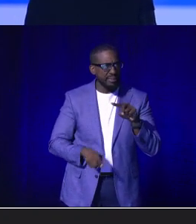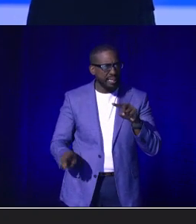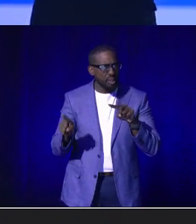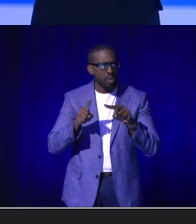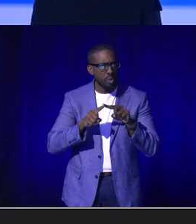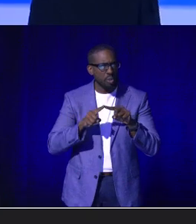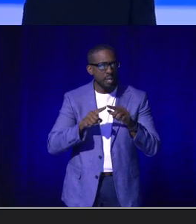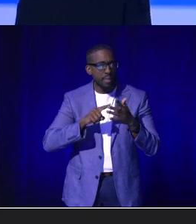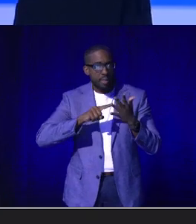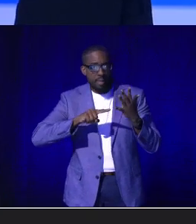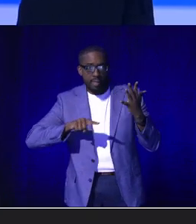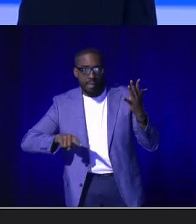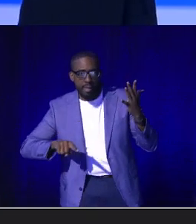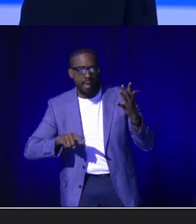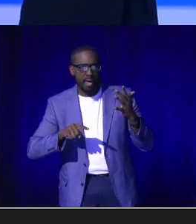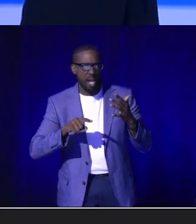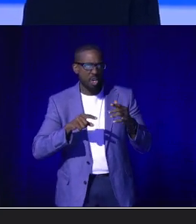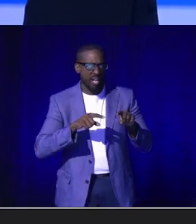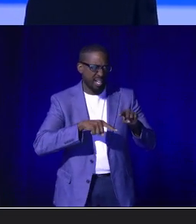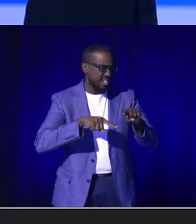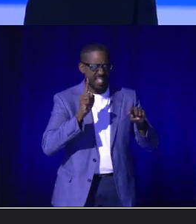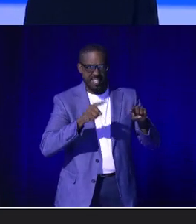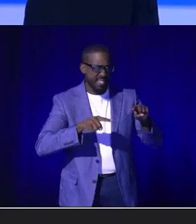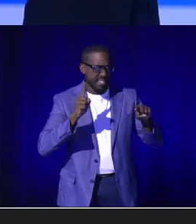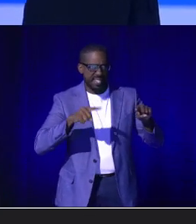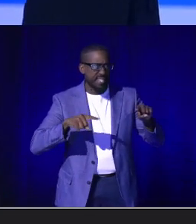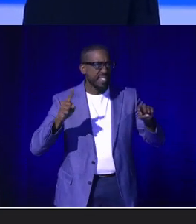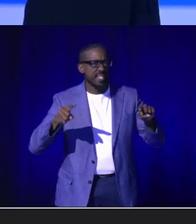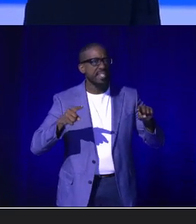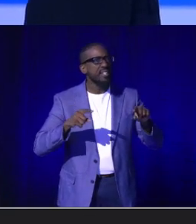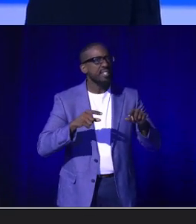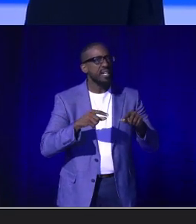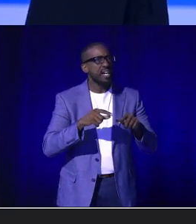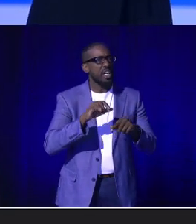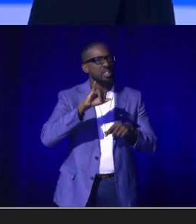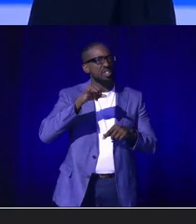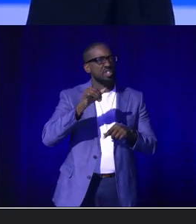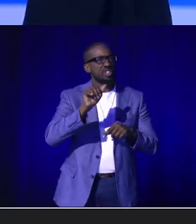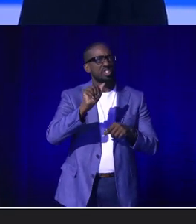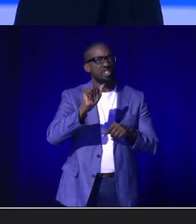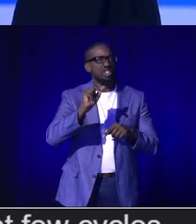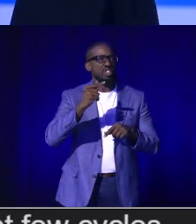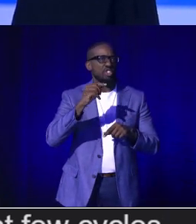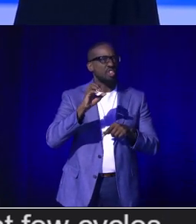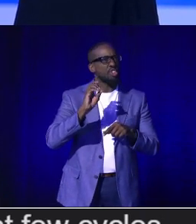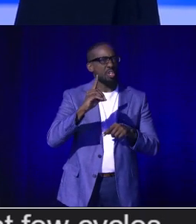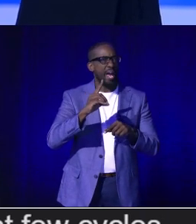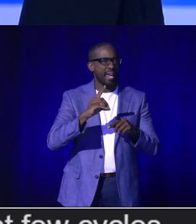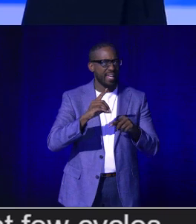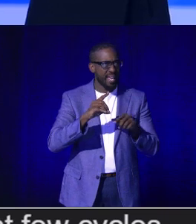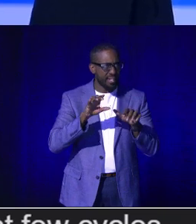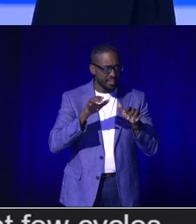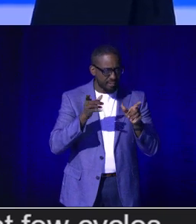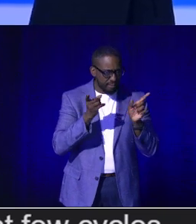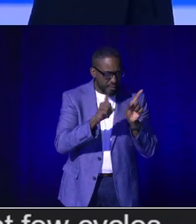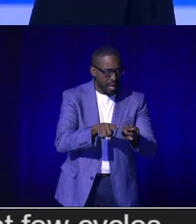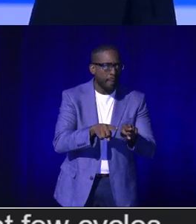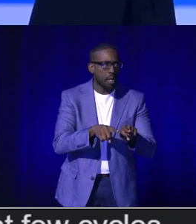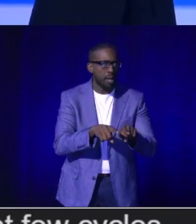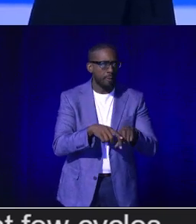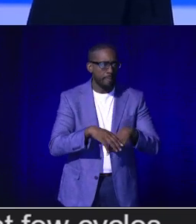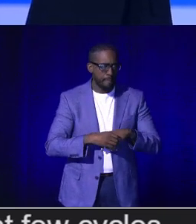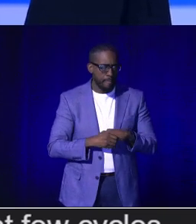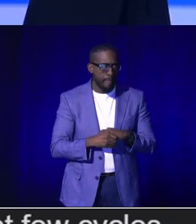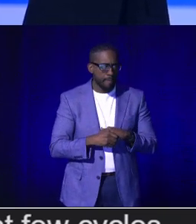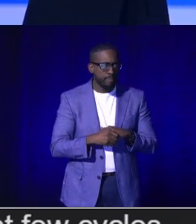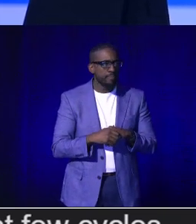this jagged charging phenomenon, which we were observing repeatedly between the 7th and 9th cycle. And